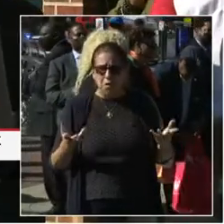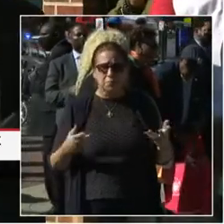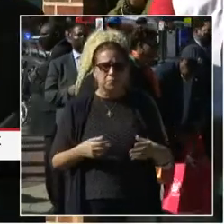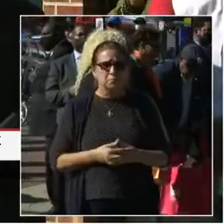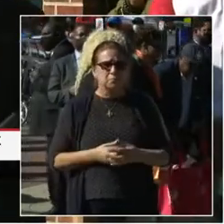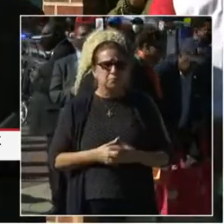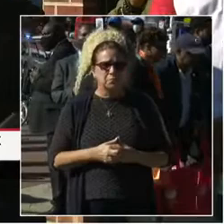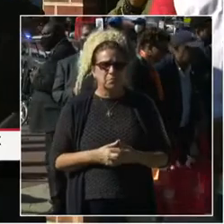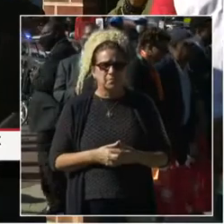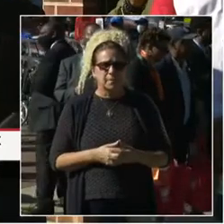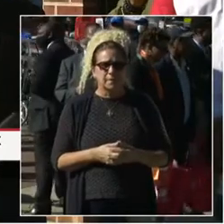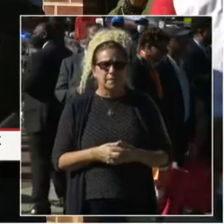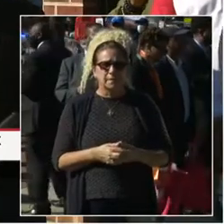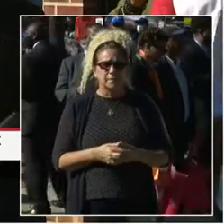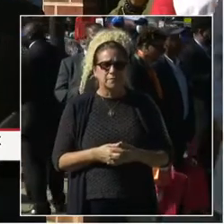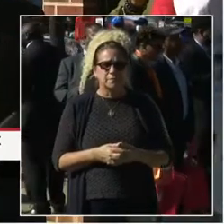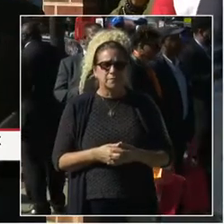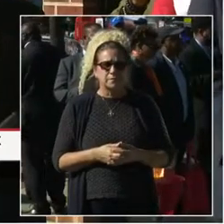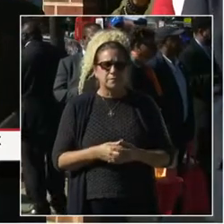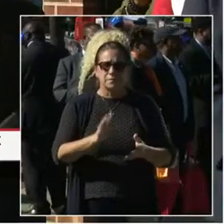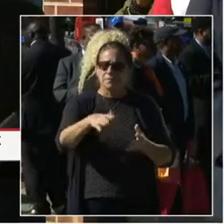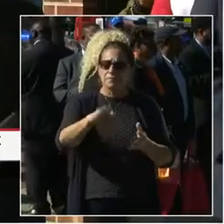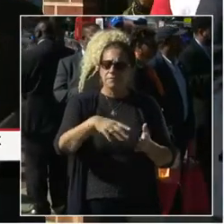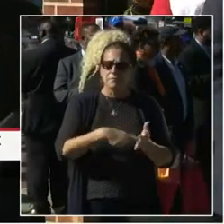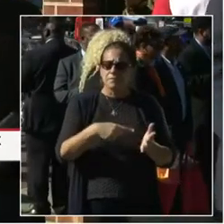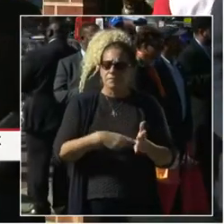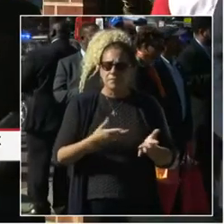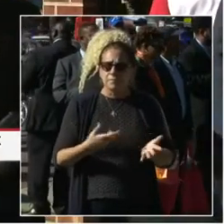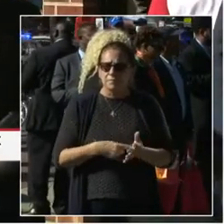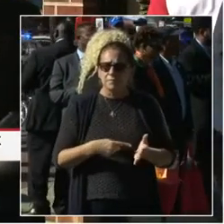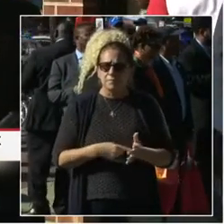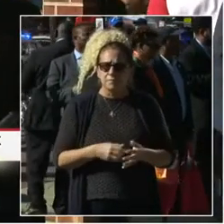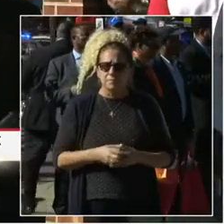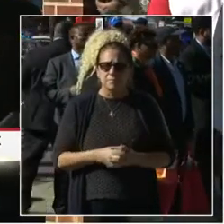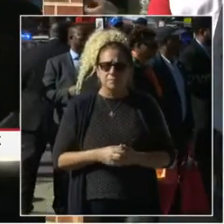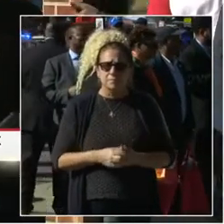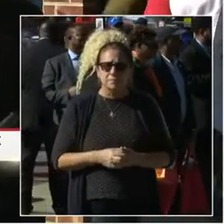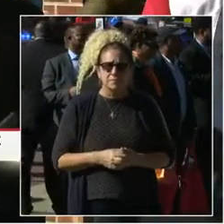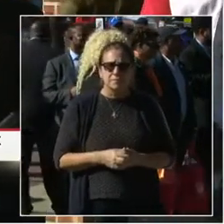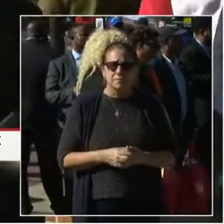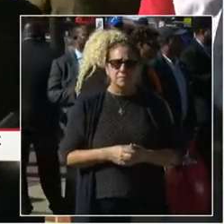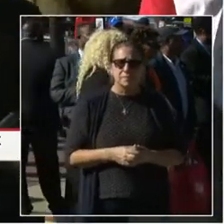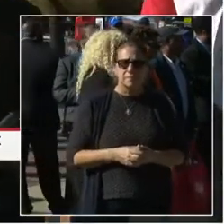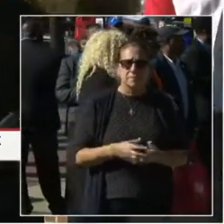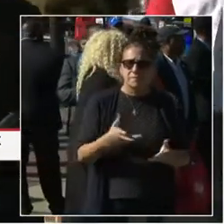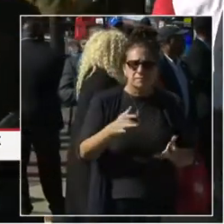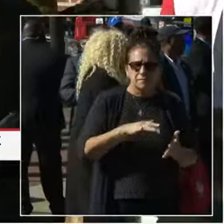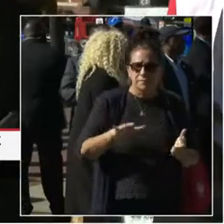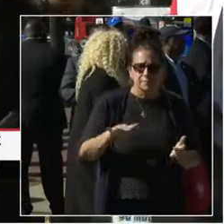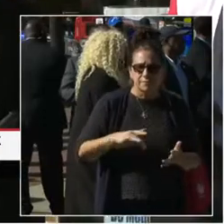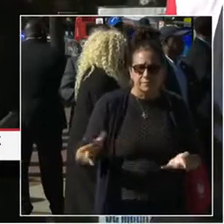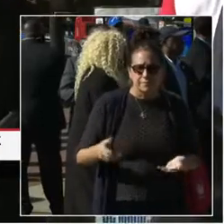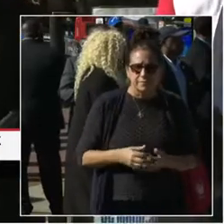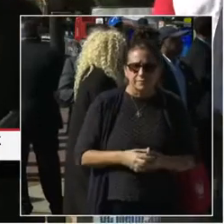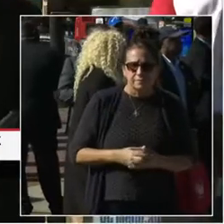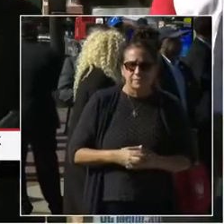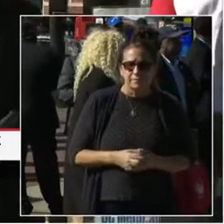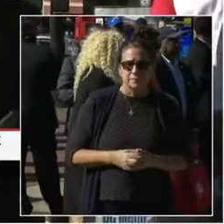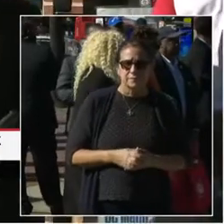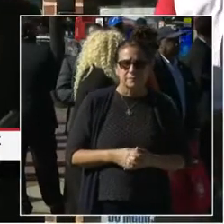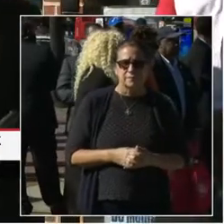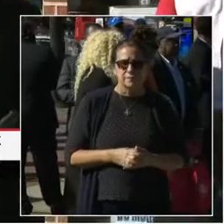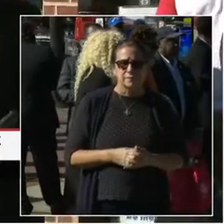million fund is going to help us on another project that had been long promised in Ward 7 that's tangled up